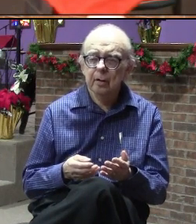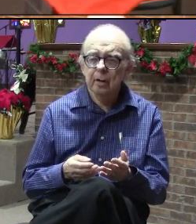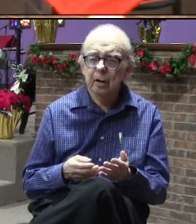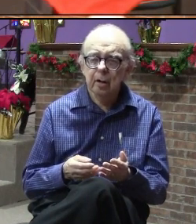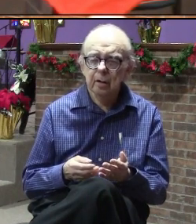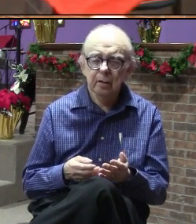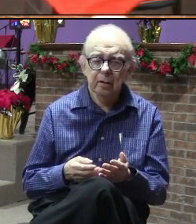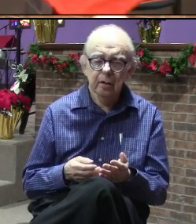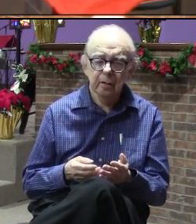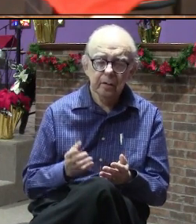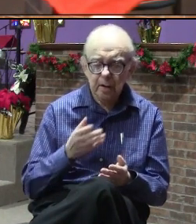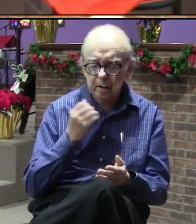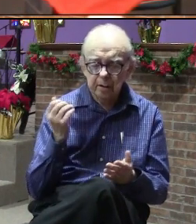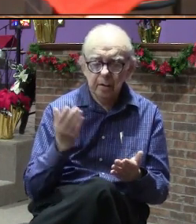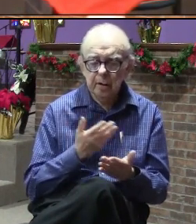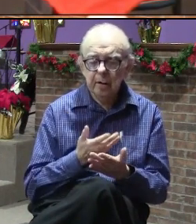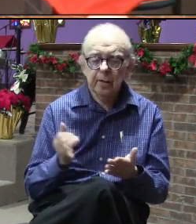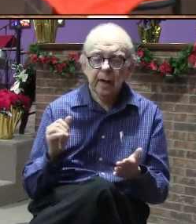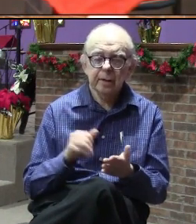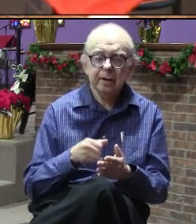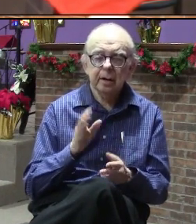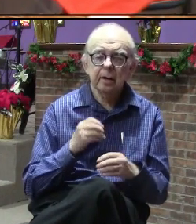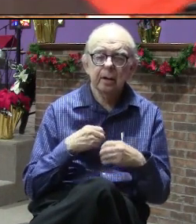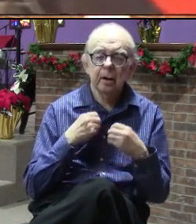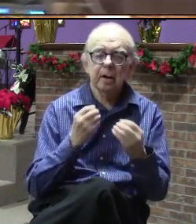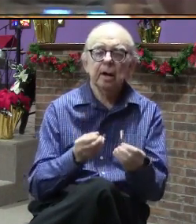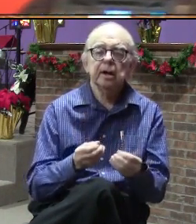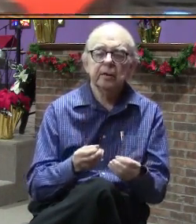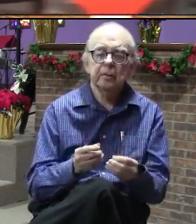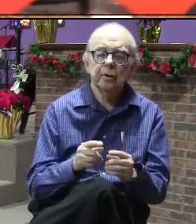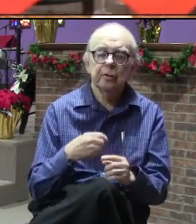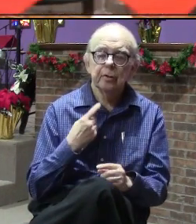the greatest thing that God has given us is how to love.